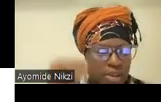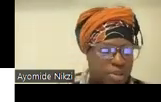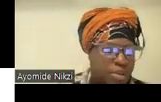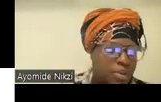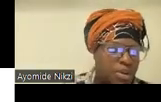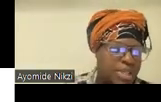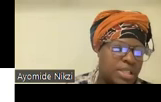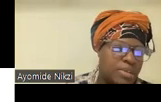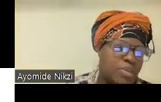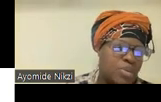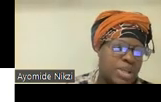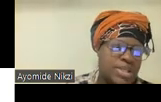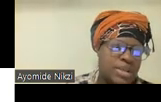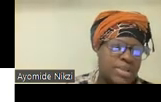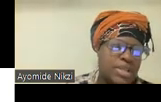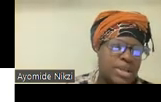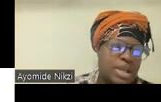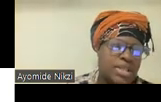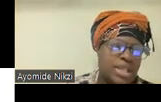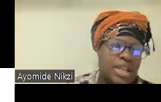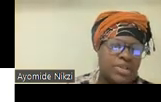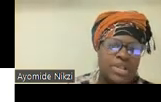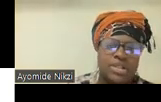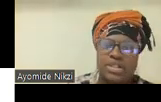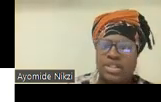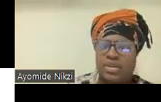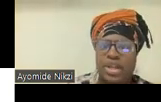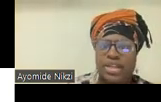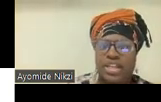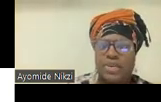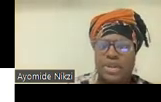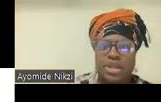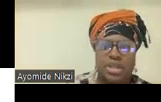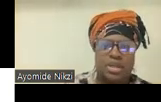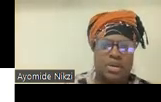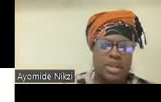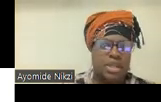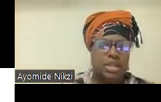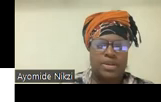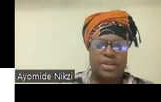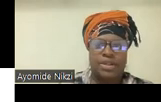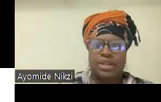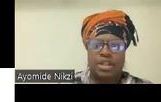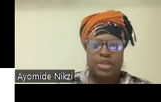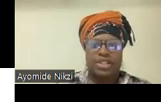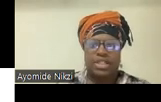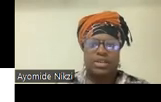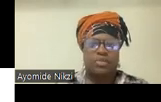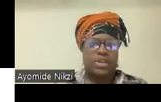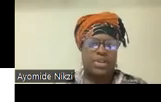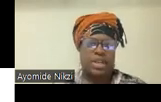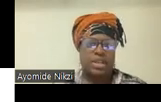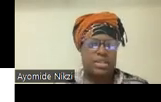city council. Oral testimony will be accepted at city council sessions. Is this okay to keep? Okay. I